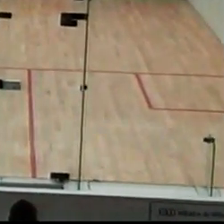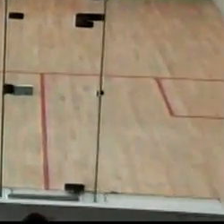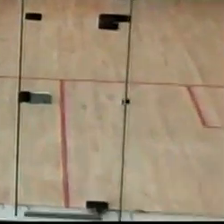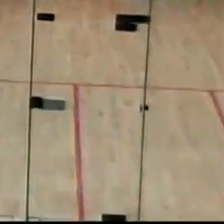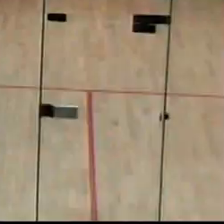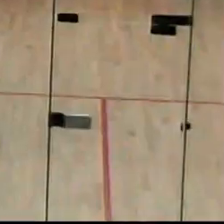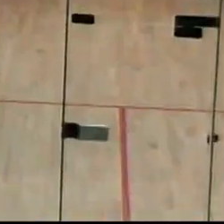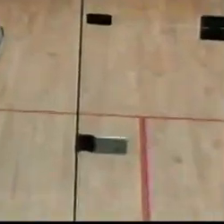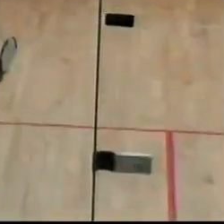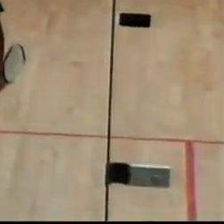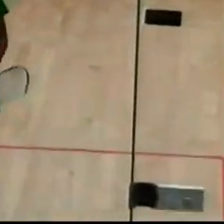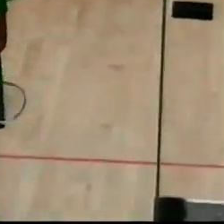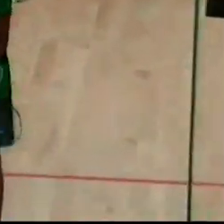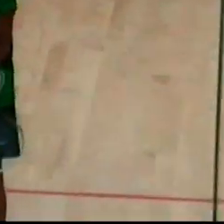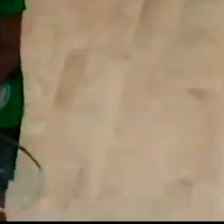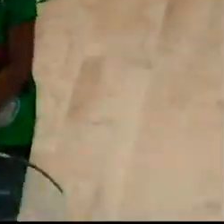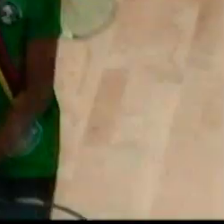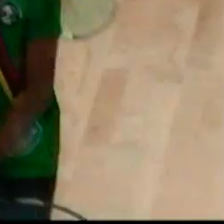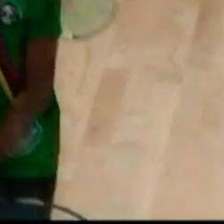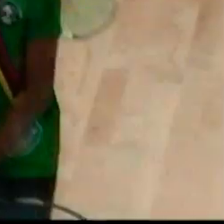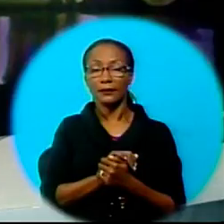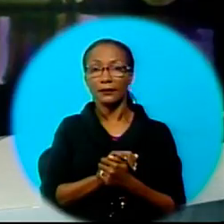win 11-3, 11-2.